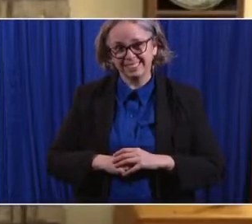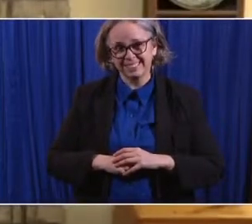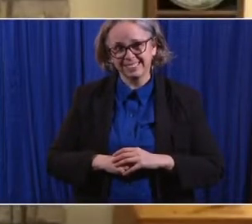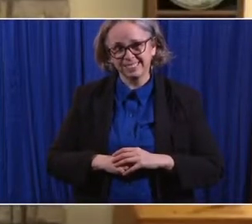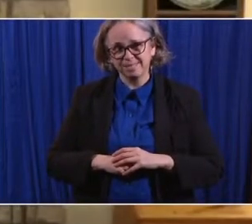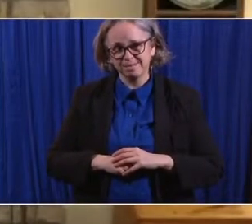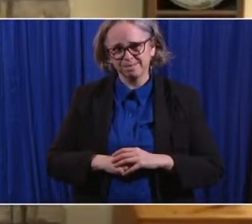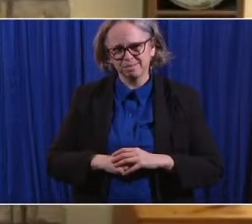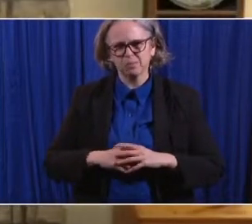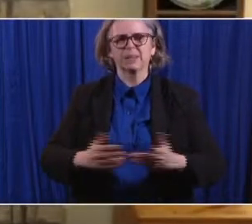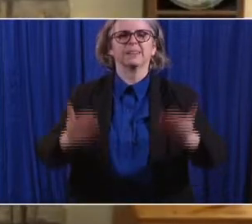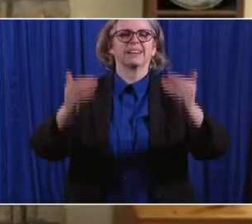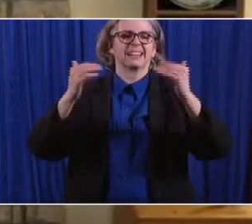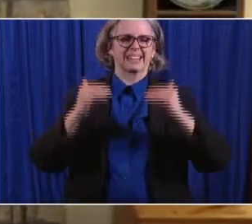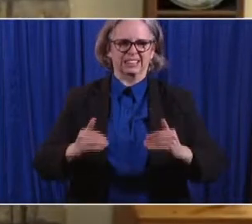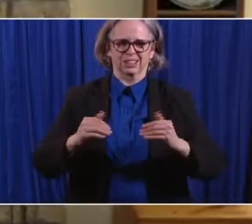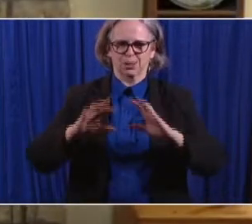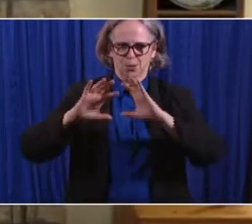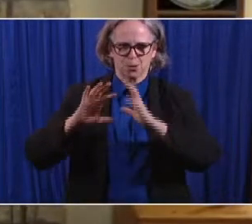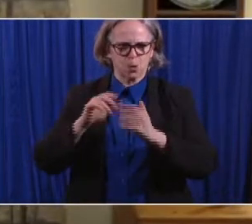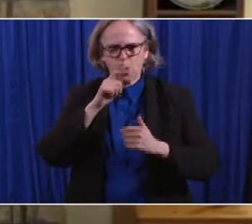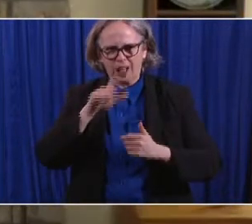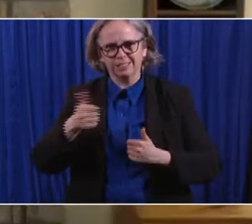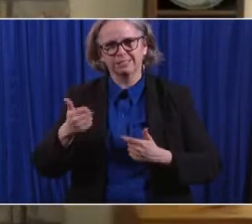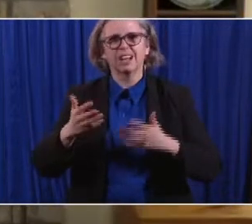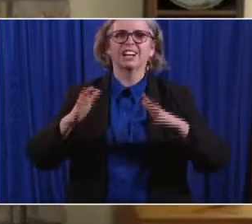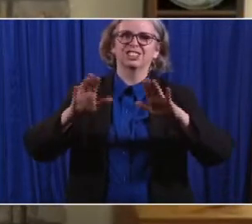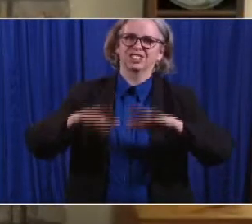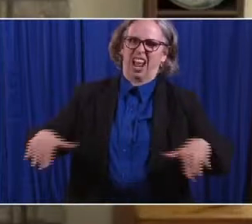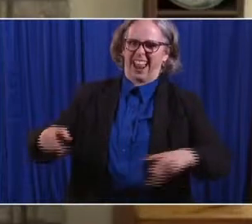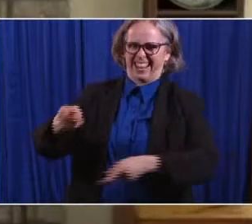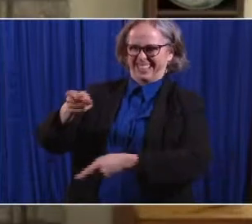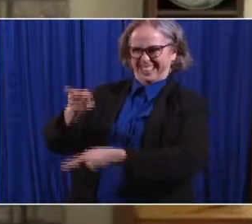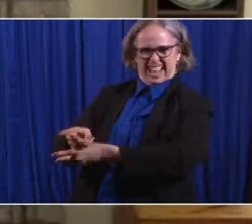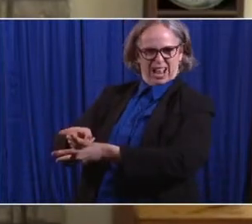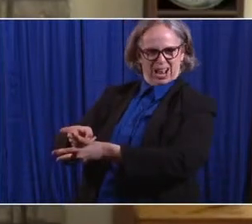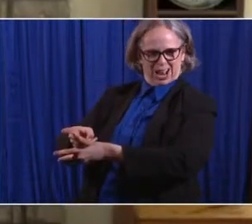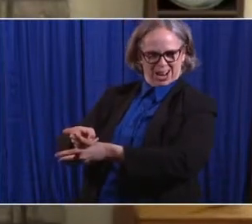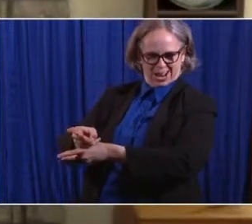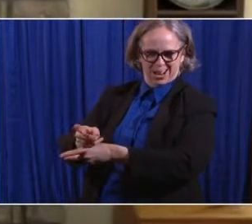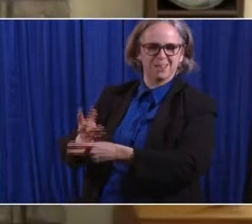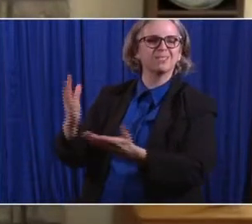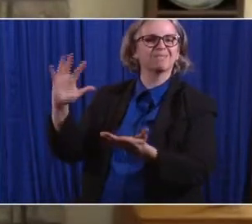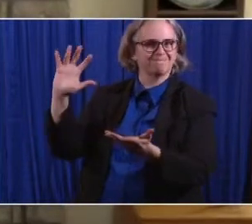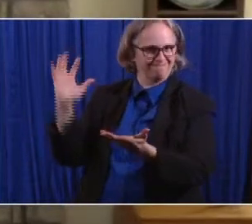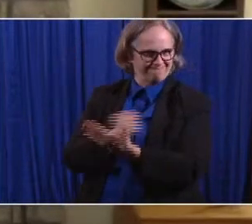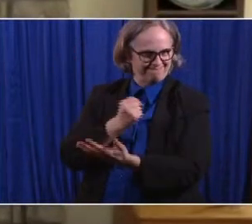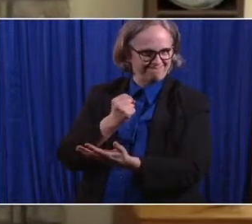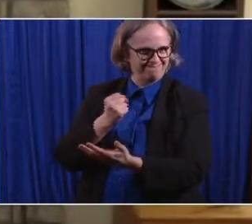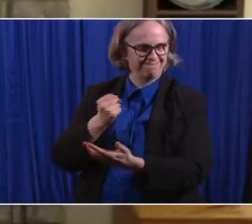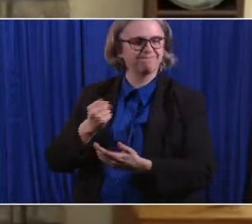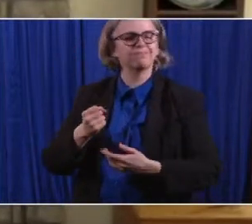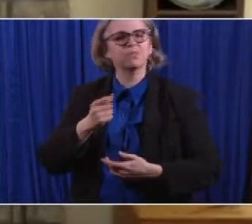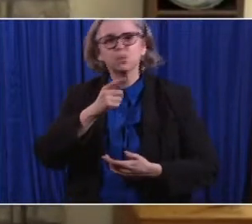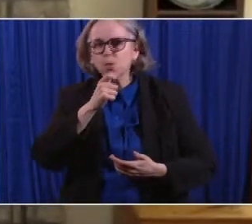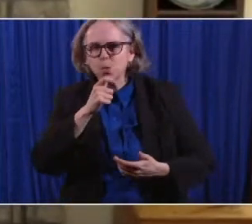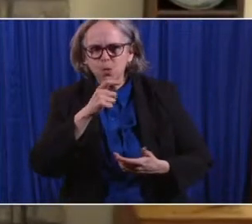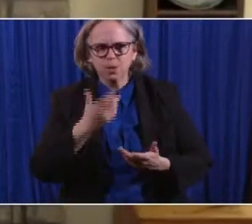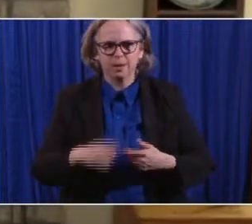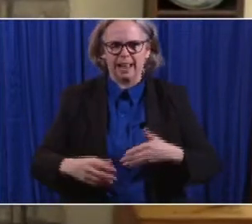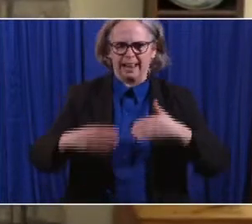Our next group, child care. This includes lead and assistant teachers